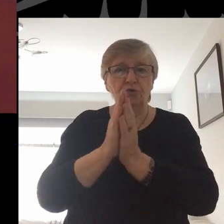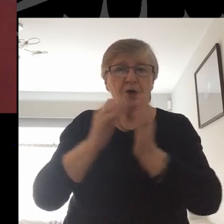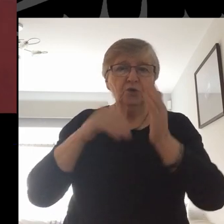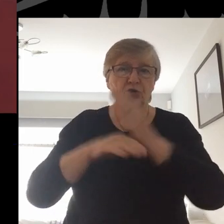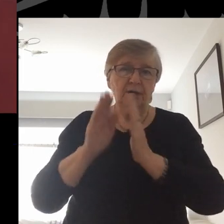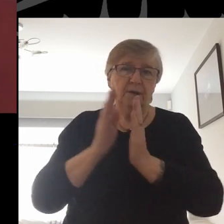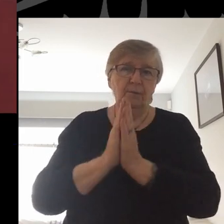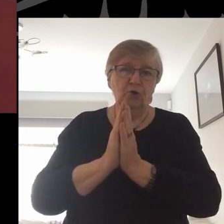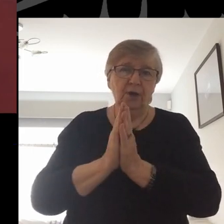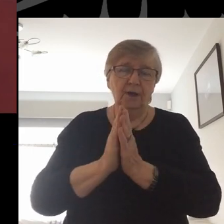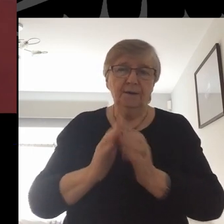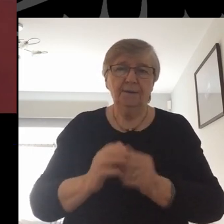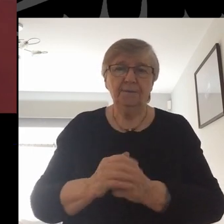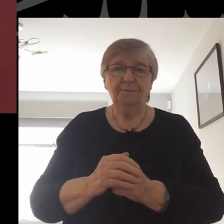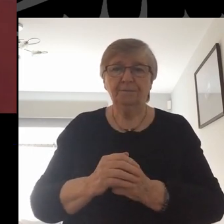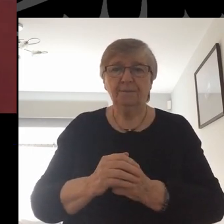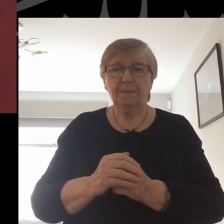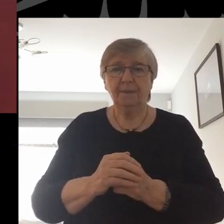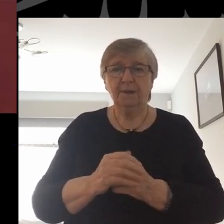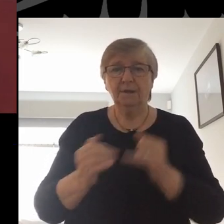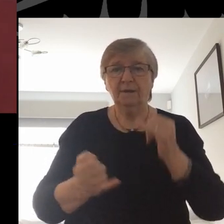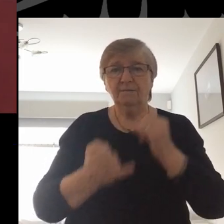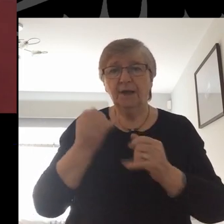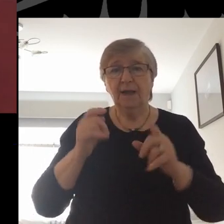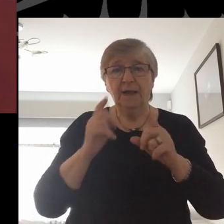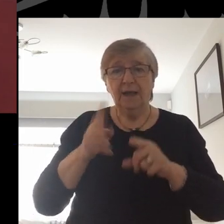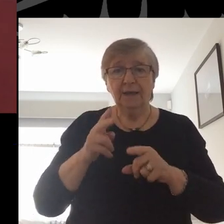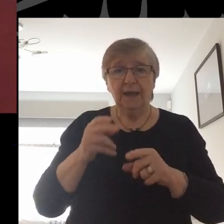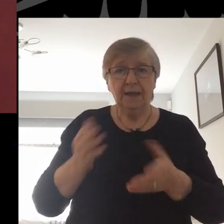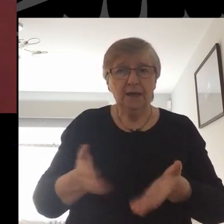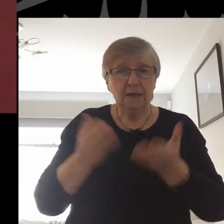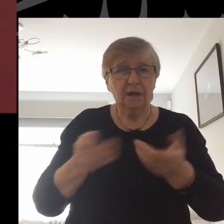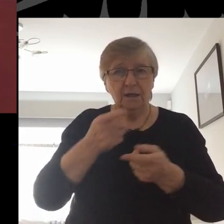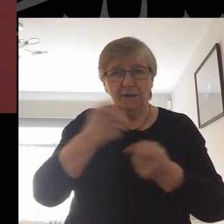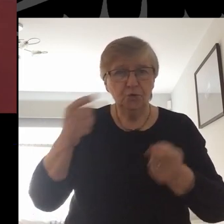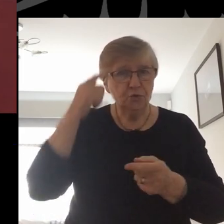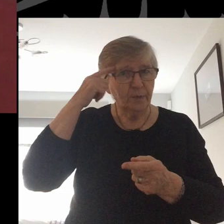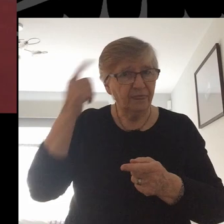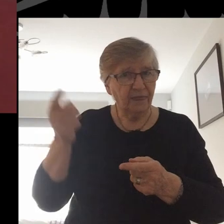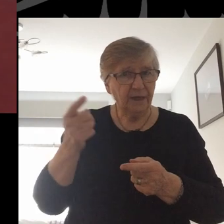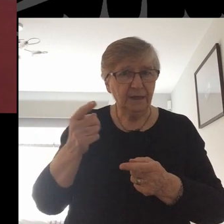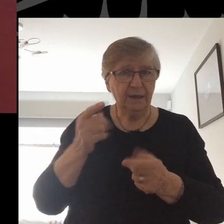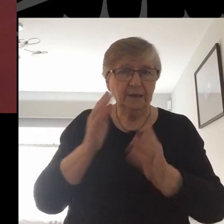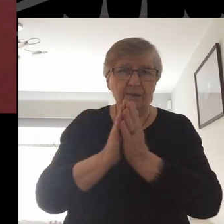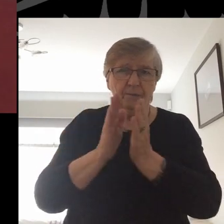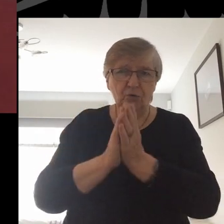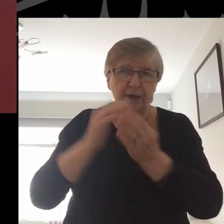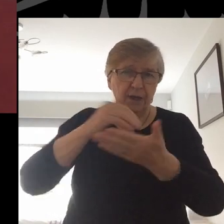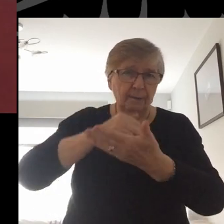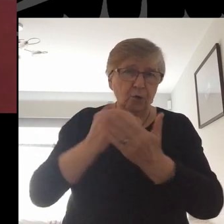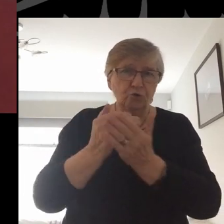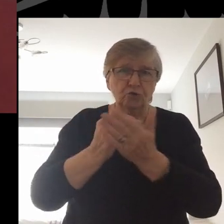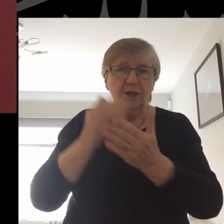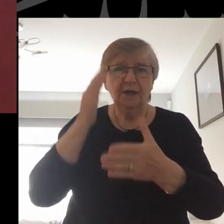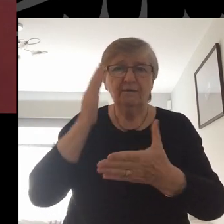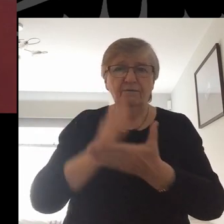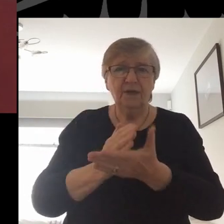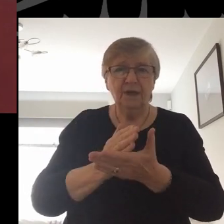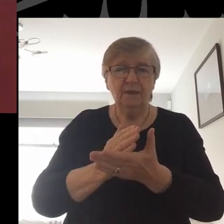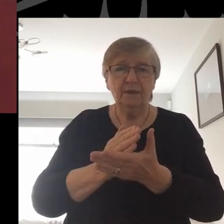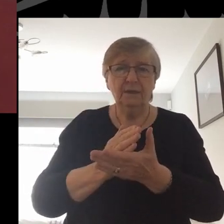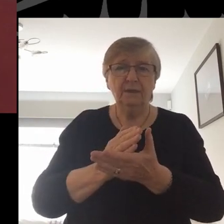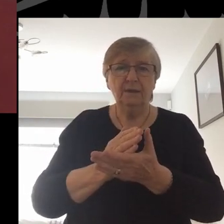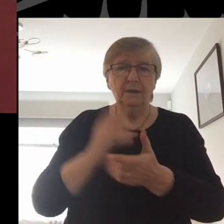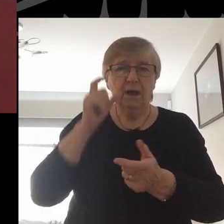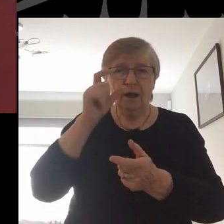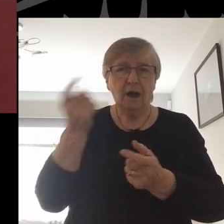work. Finally, again, to encourage you to be thinking and praying and sharing about faith. As I say, we sent materials out, come and see,